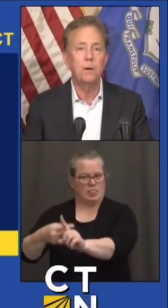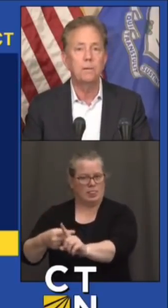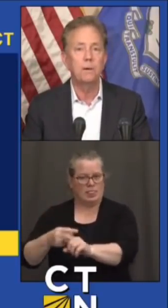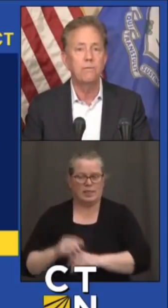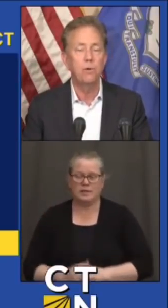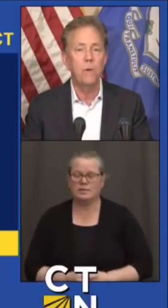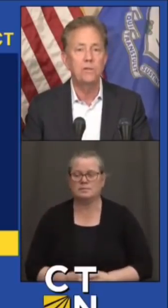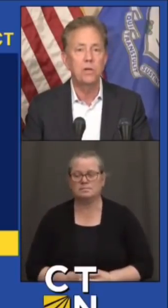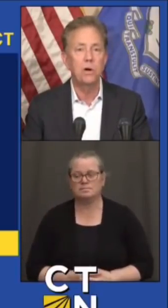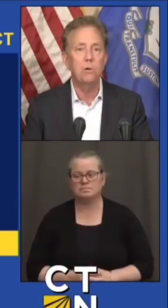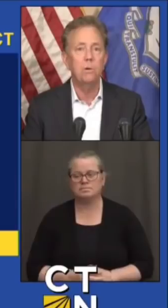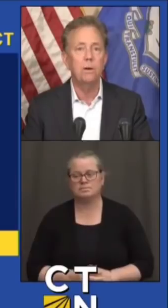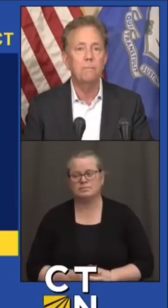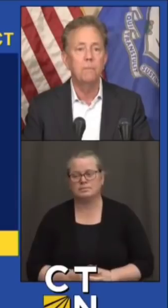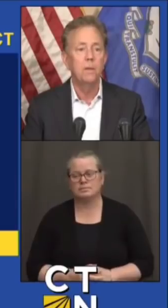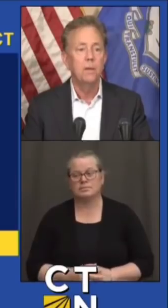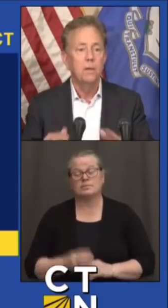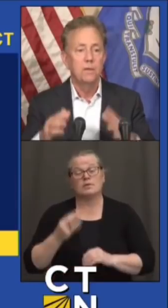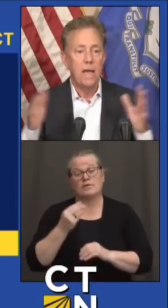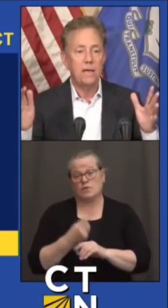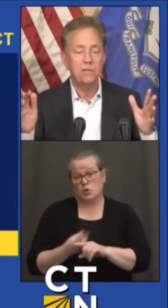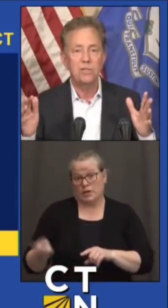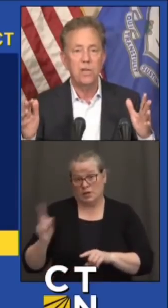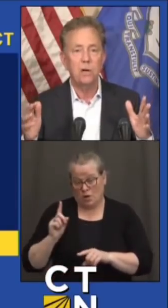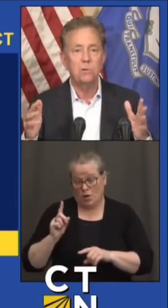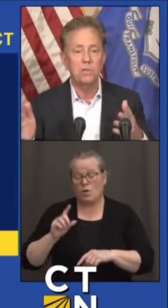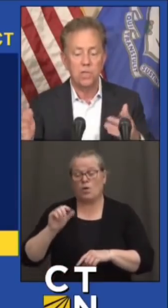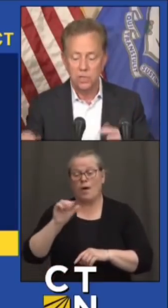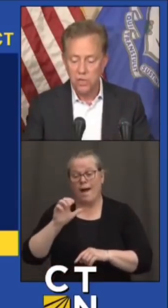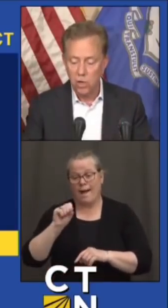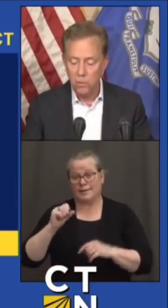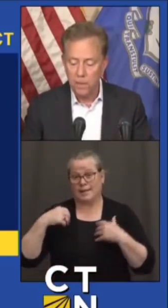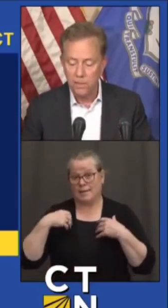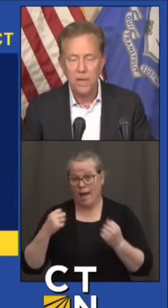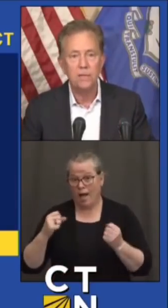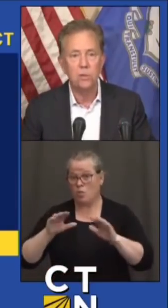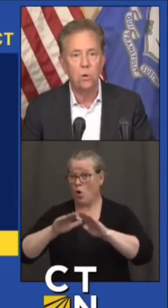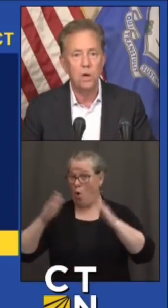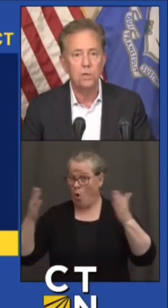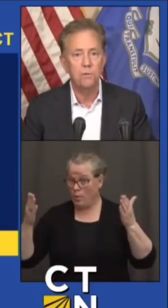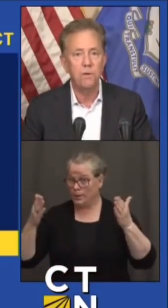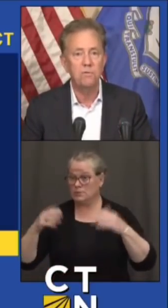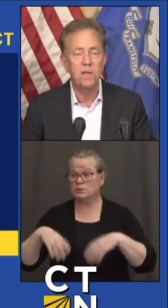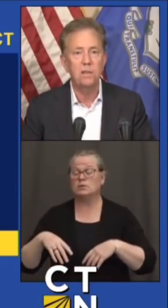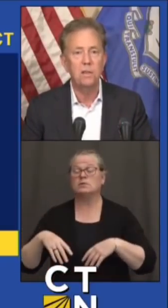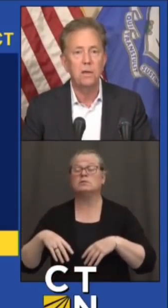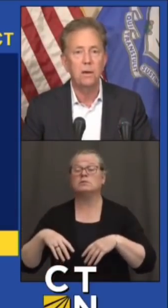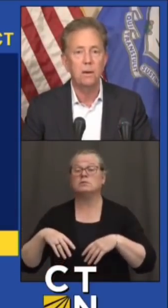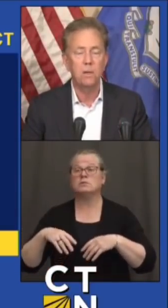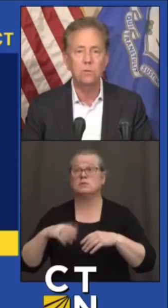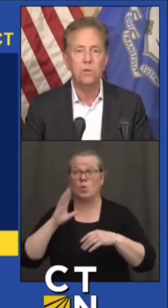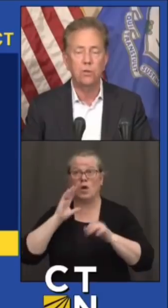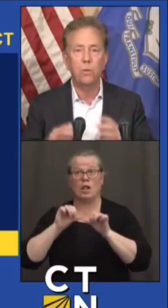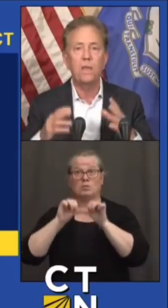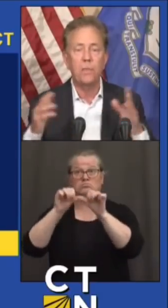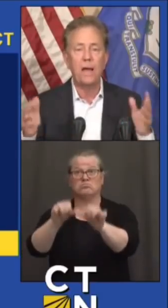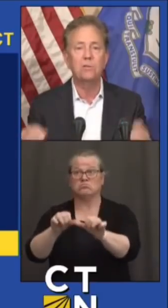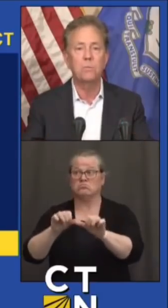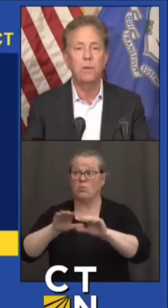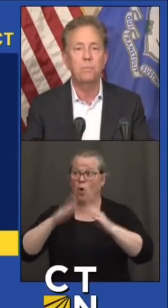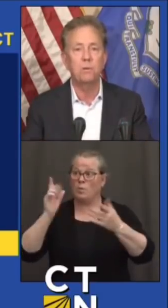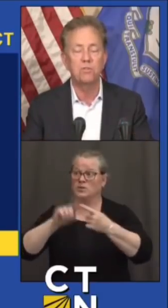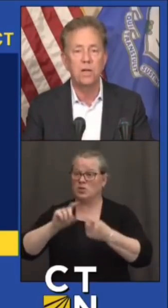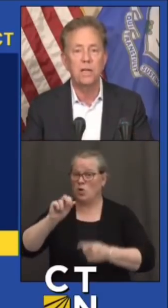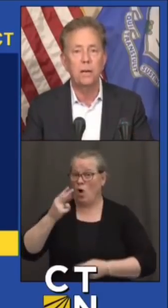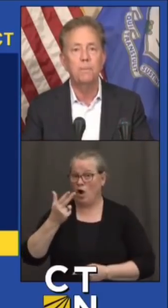up a few weeks ago Access Health. It's going to stay open, I think, until August 15th. Close to